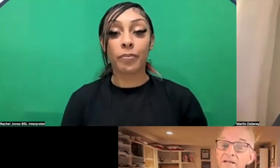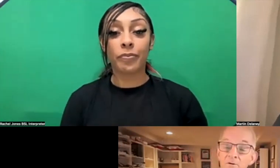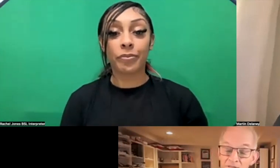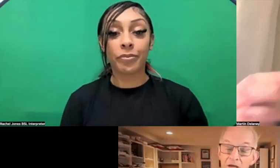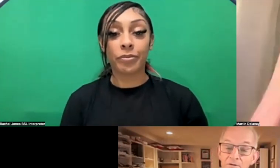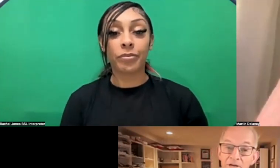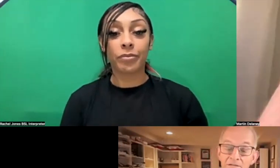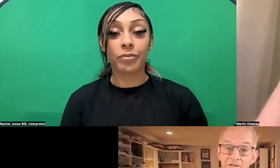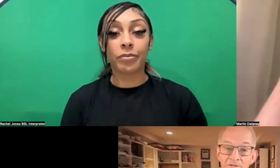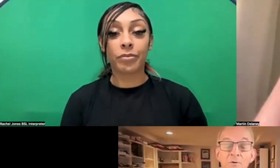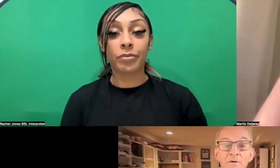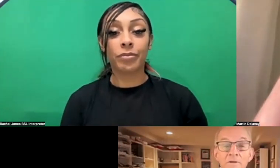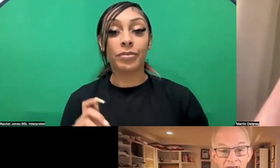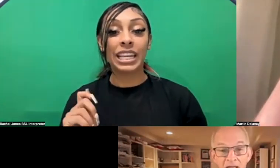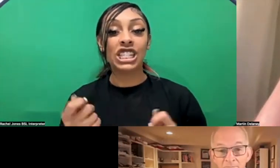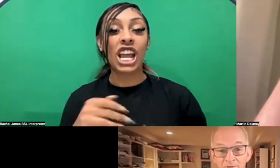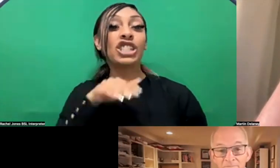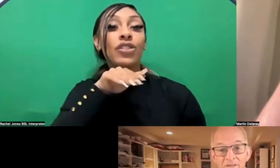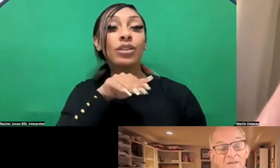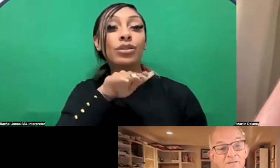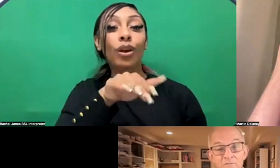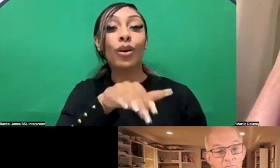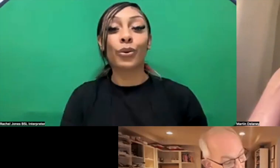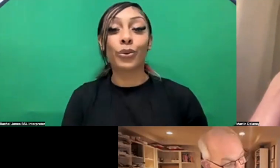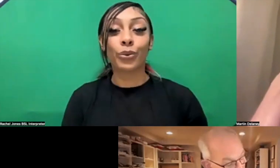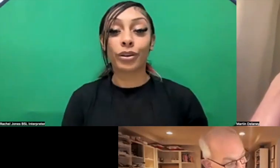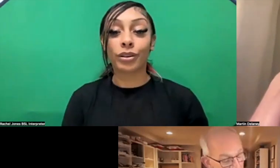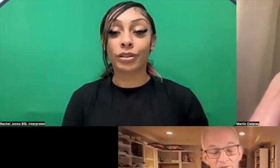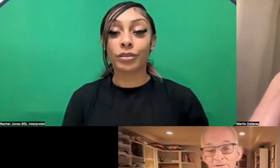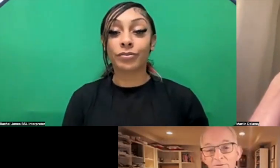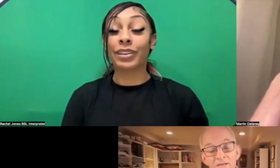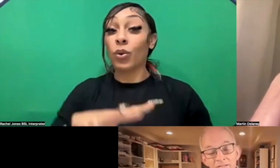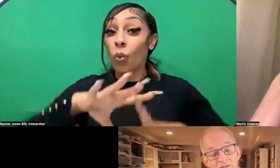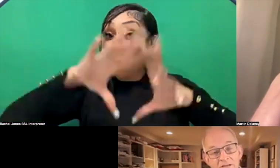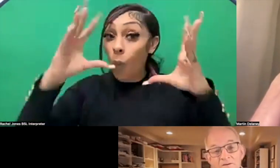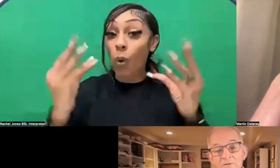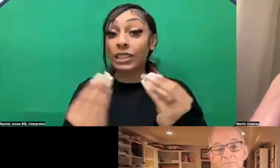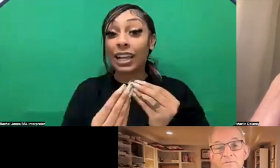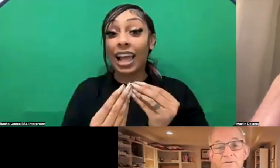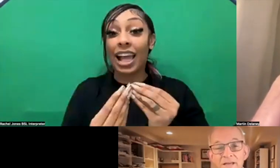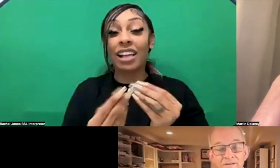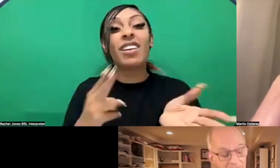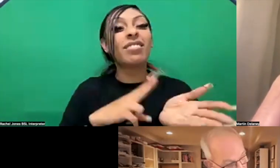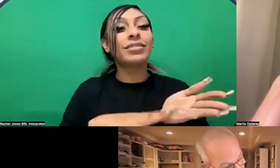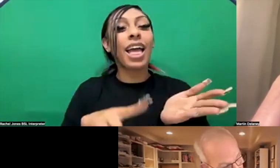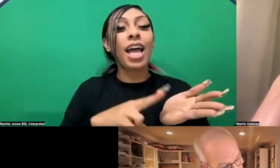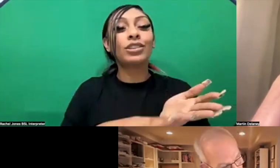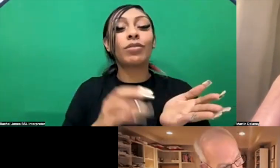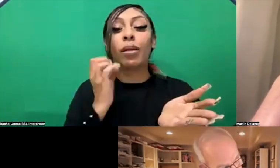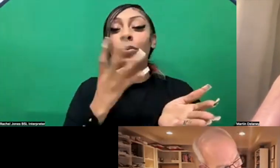And you notice how it changes the tone, the timbre. So if you put that all together, you get such a natural, beautiful sound.